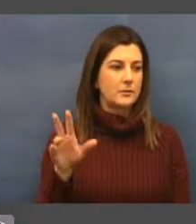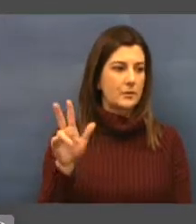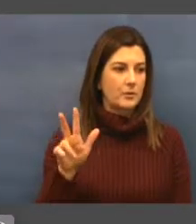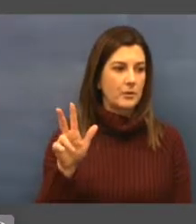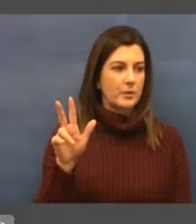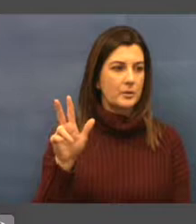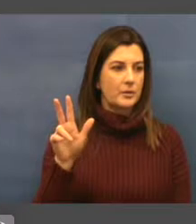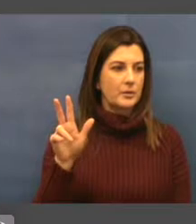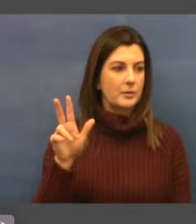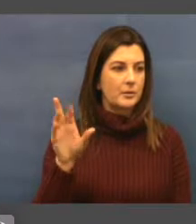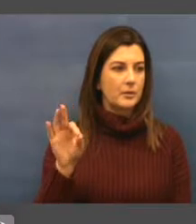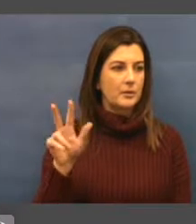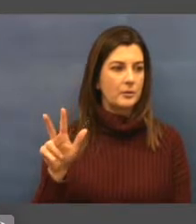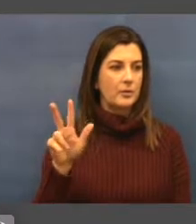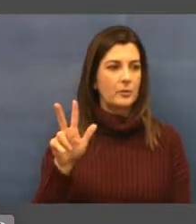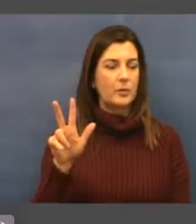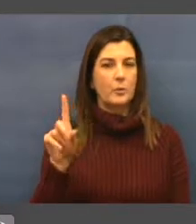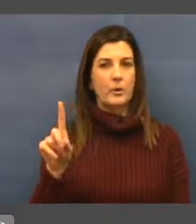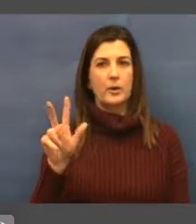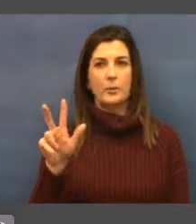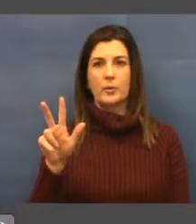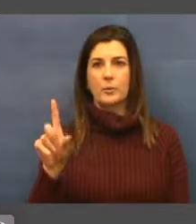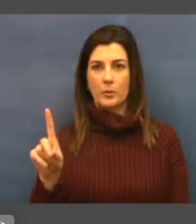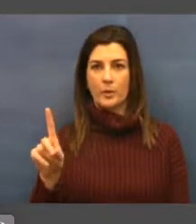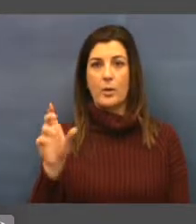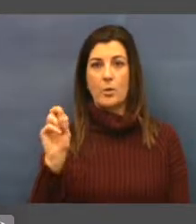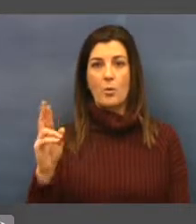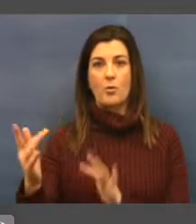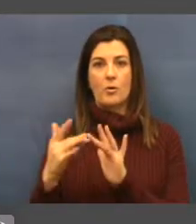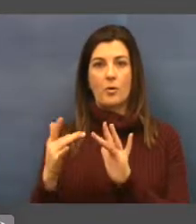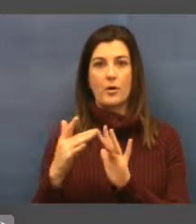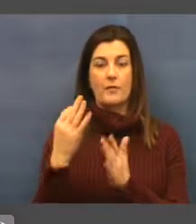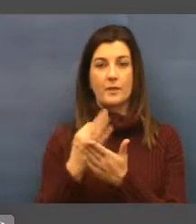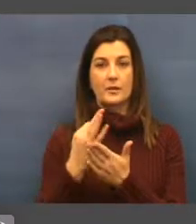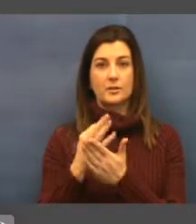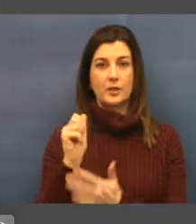393-3131. Or you can email us at